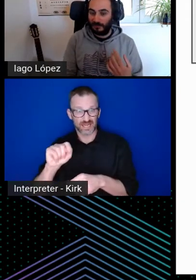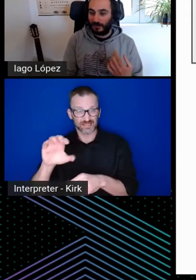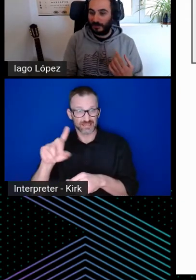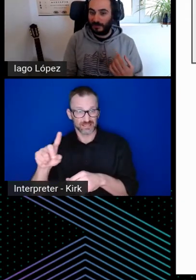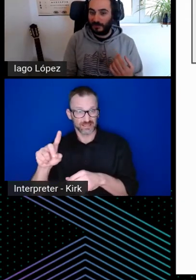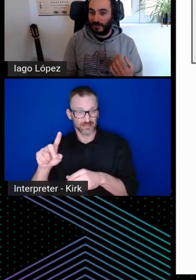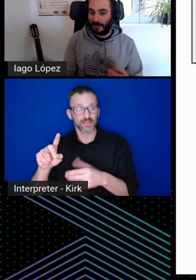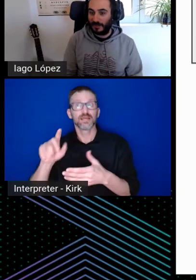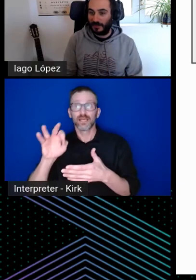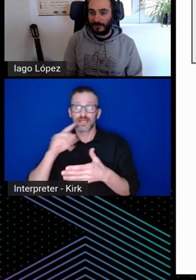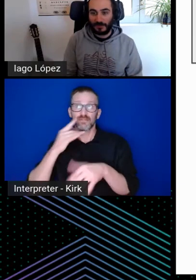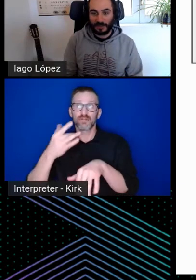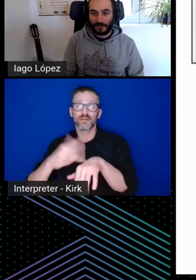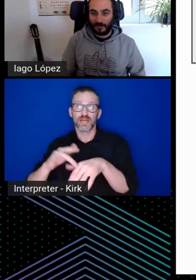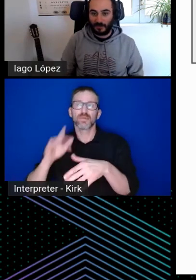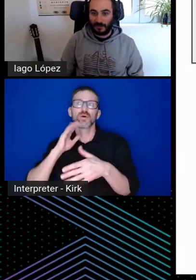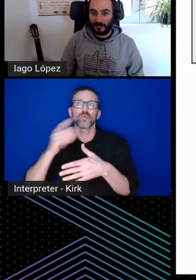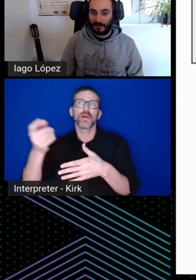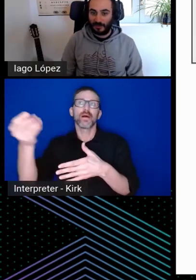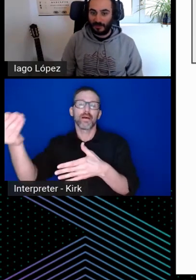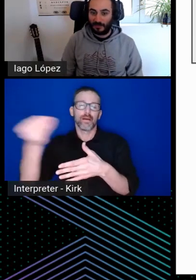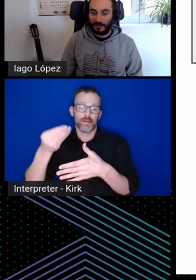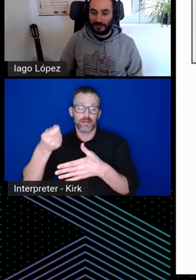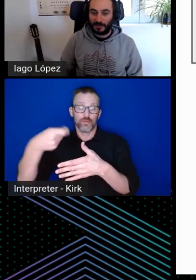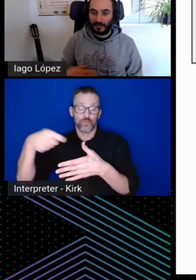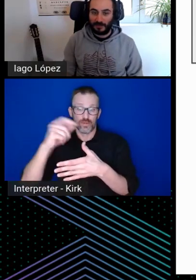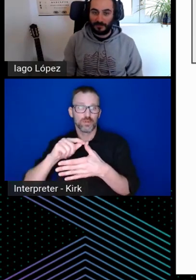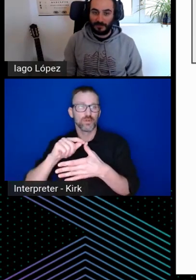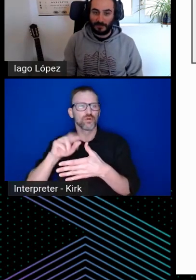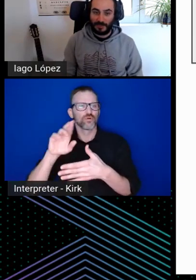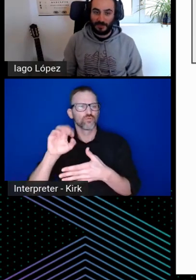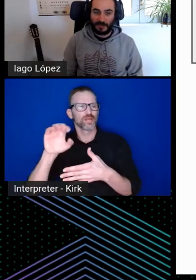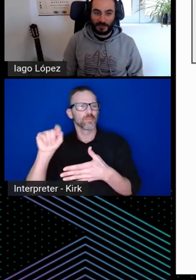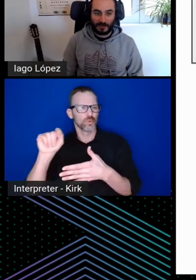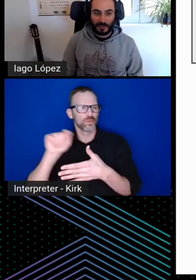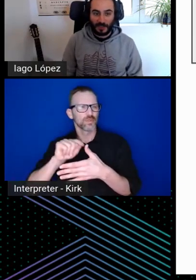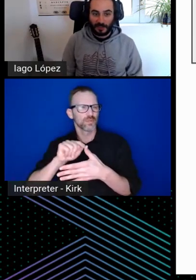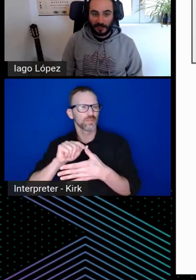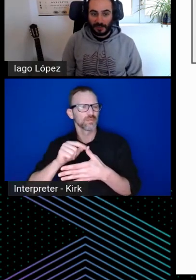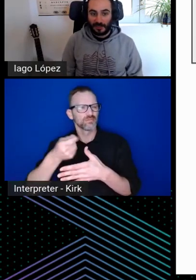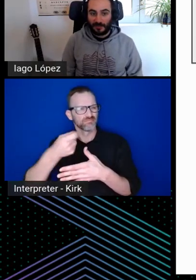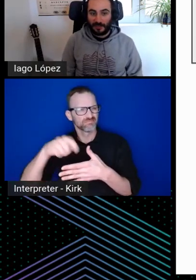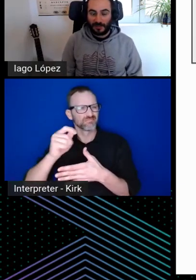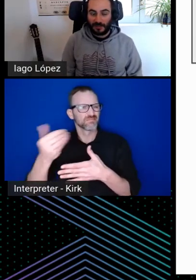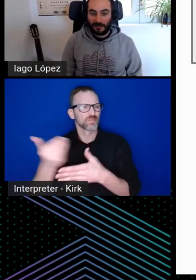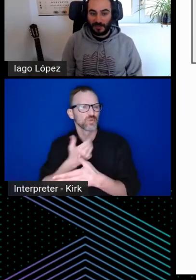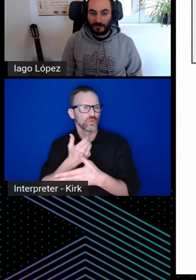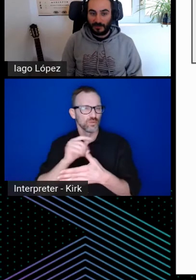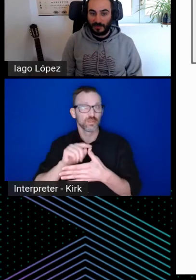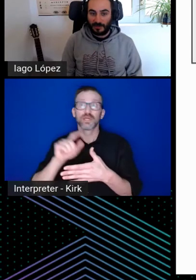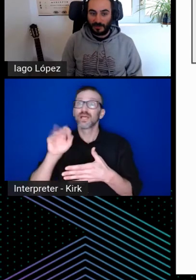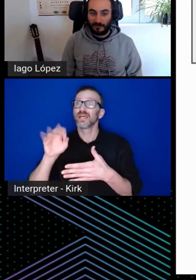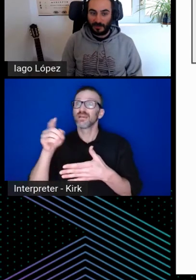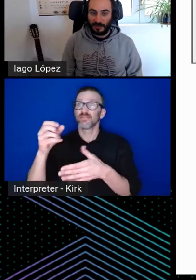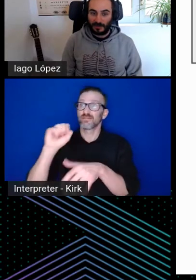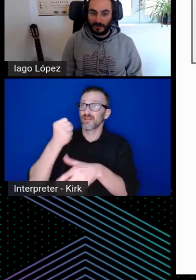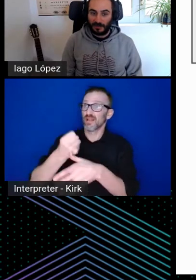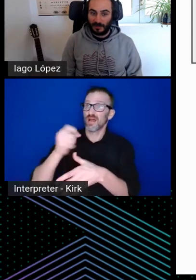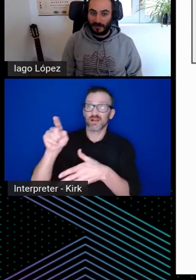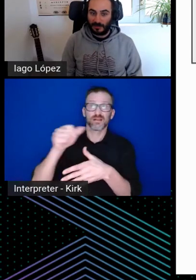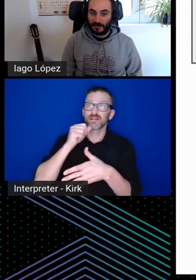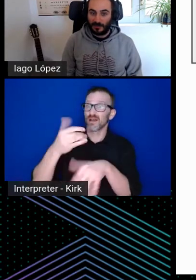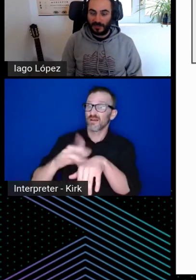reboot with the new partition. So the new partition will have the updated version. And if the lock is unavailable, then it